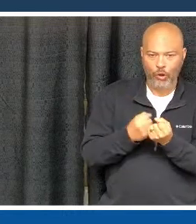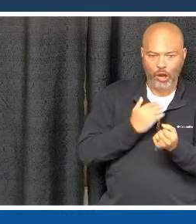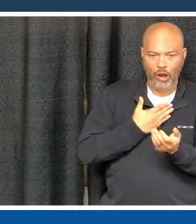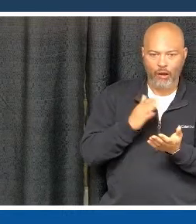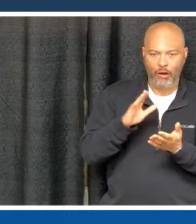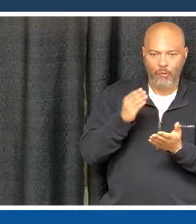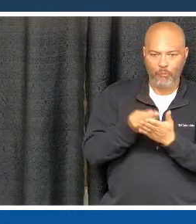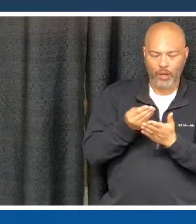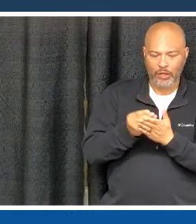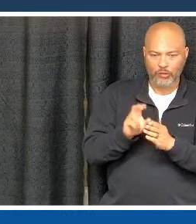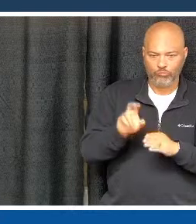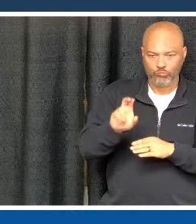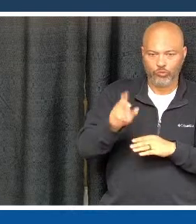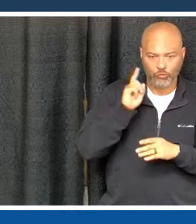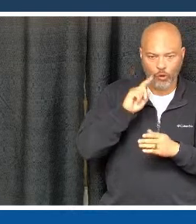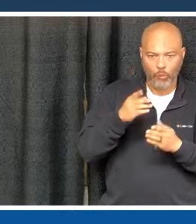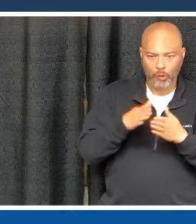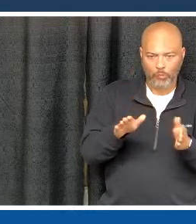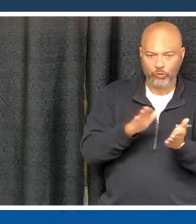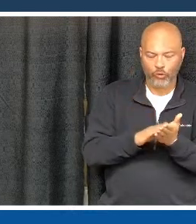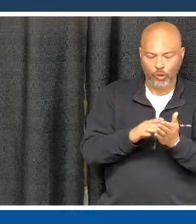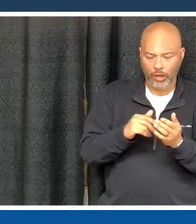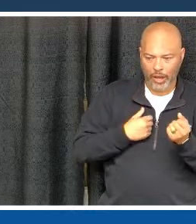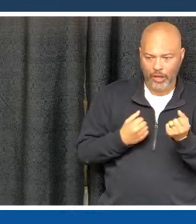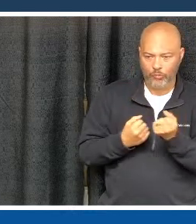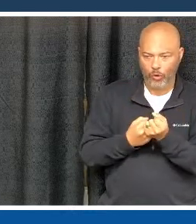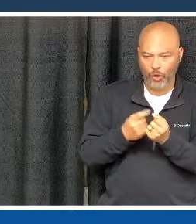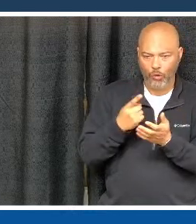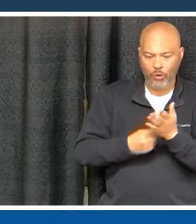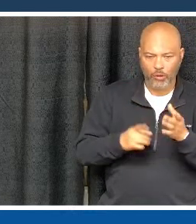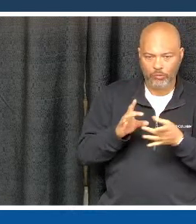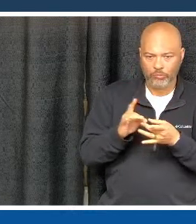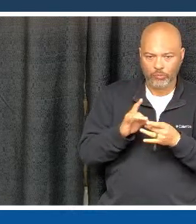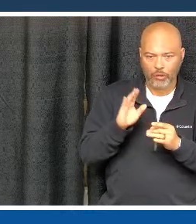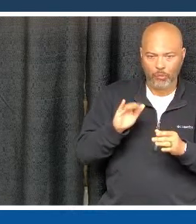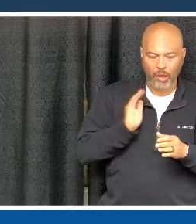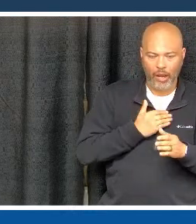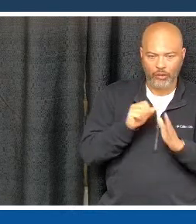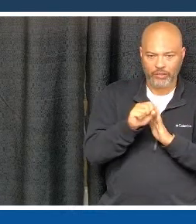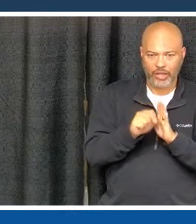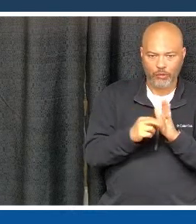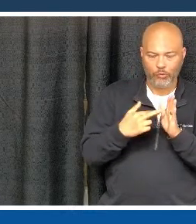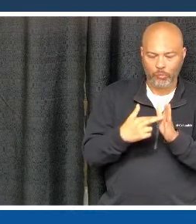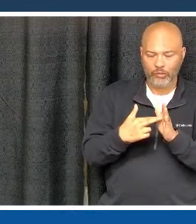think I support what was stated by our state representative,